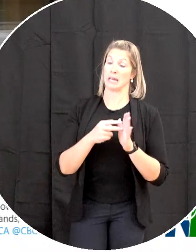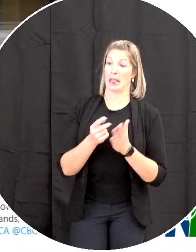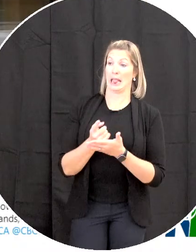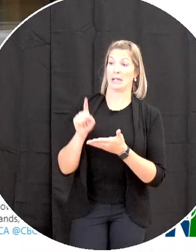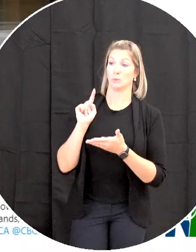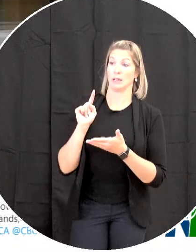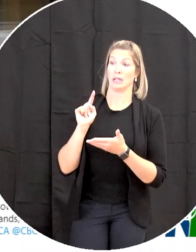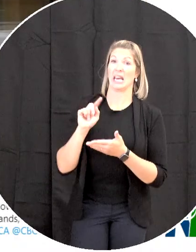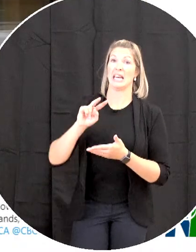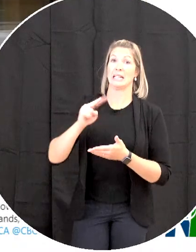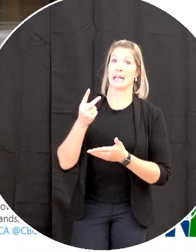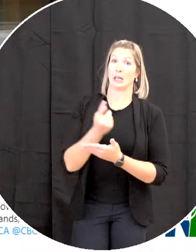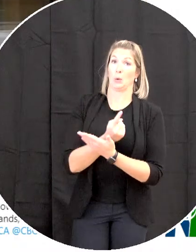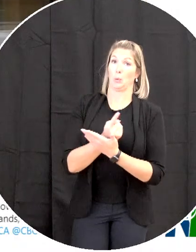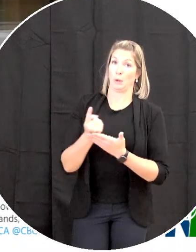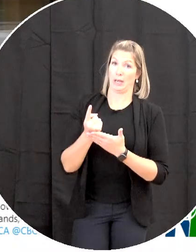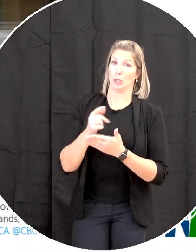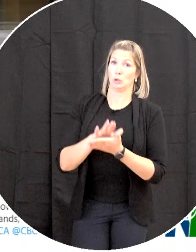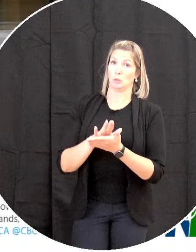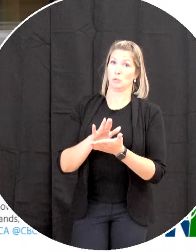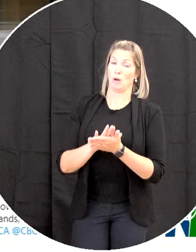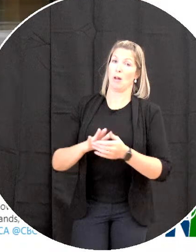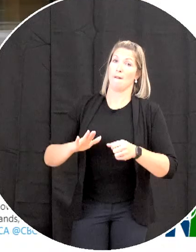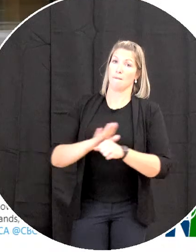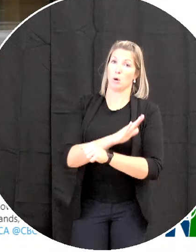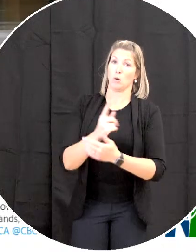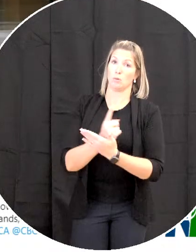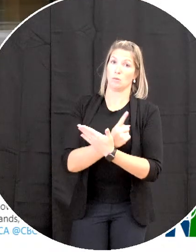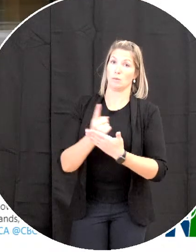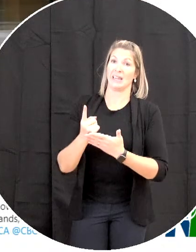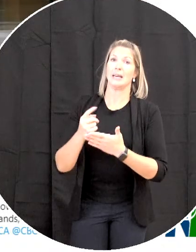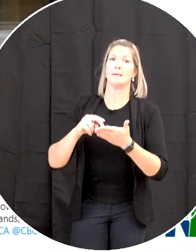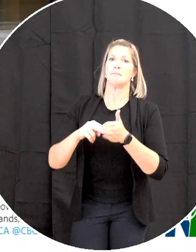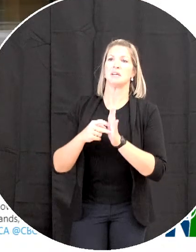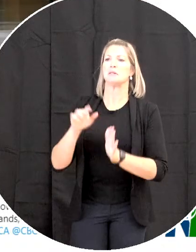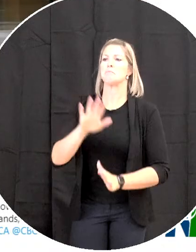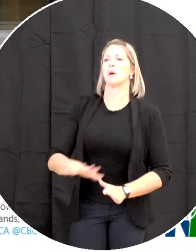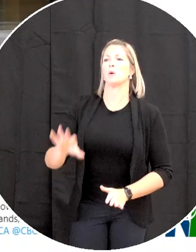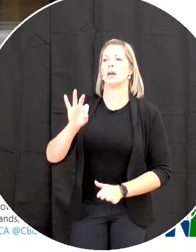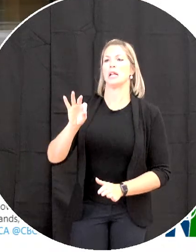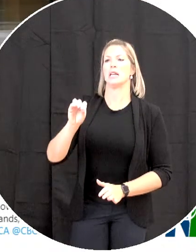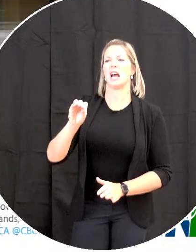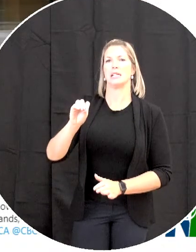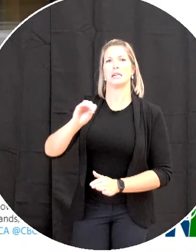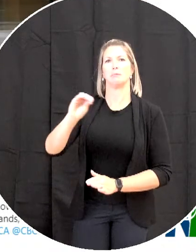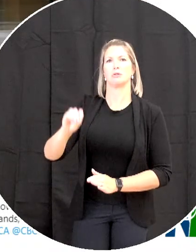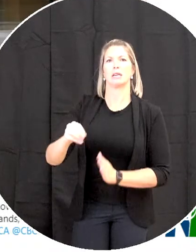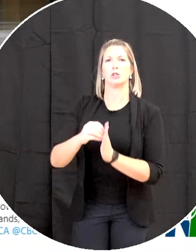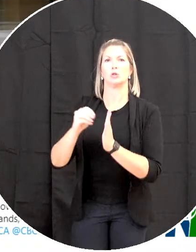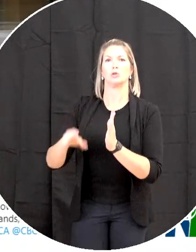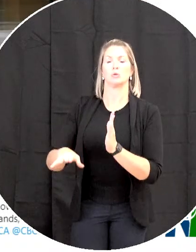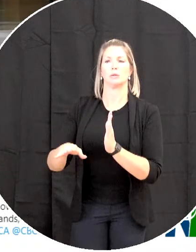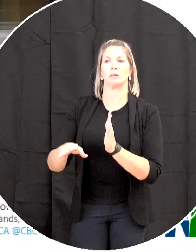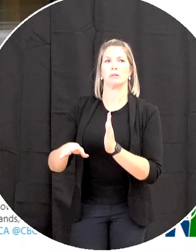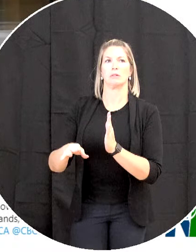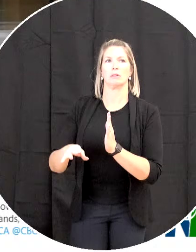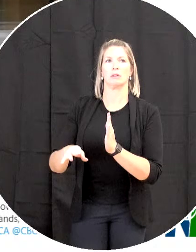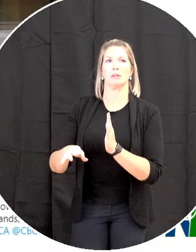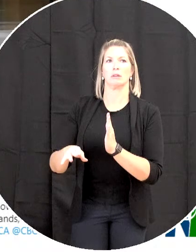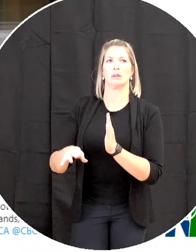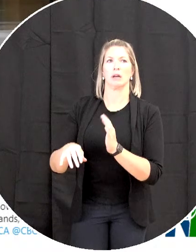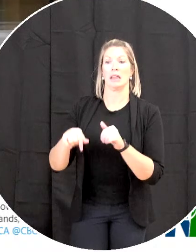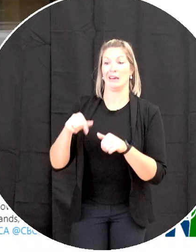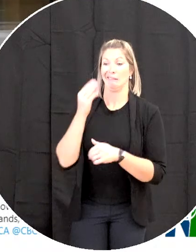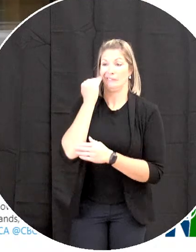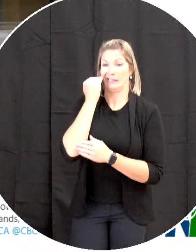school. The attendance of midweek was around 90%. The middle of last week, of this week just passed,